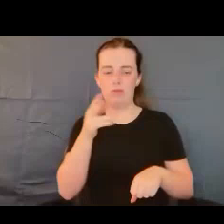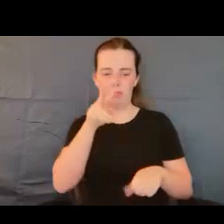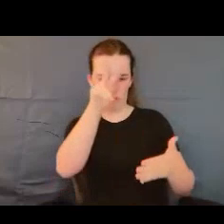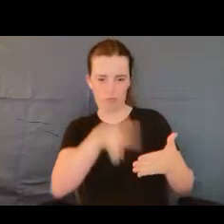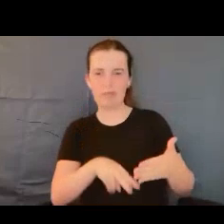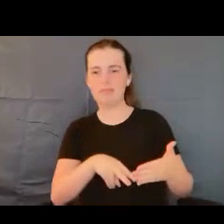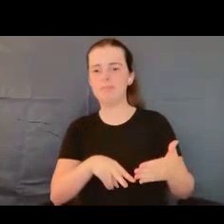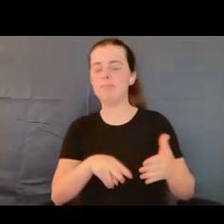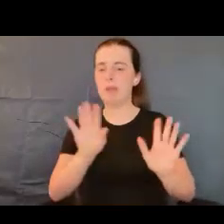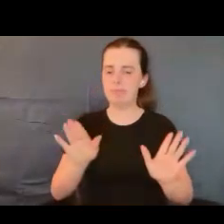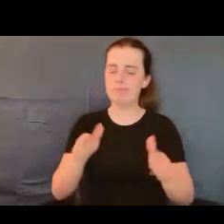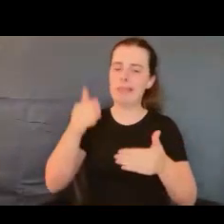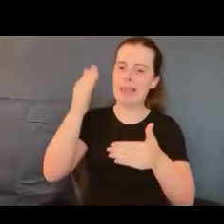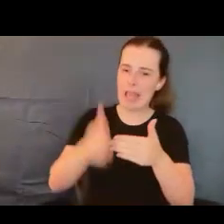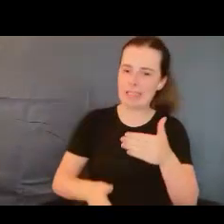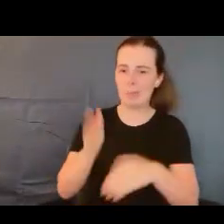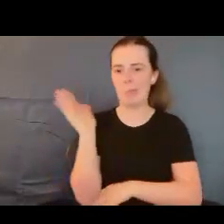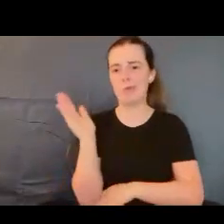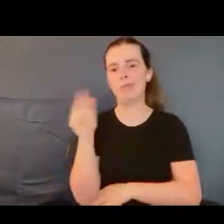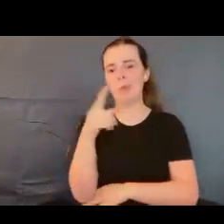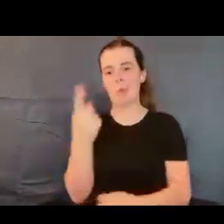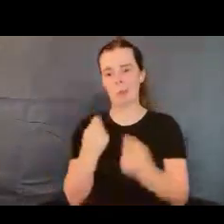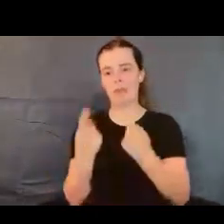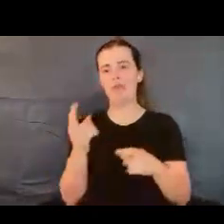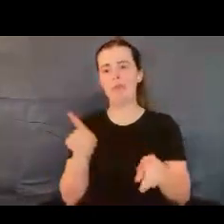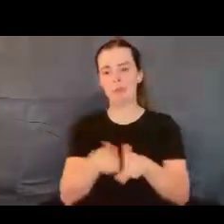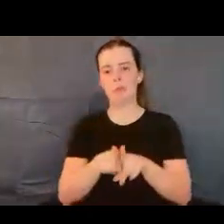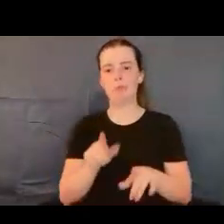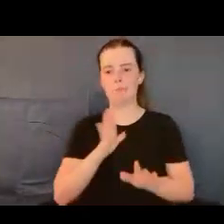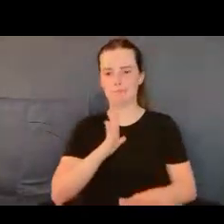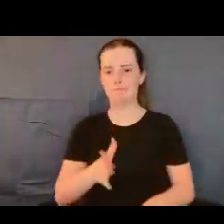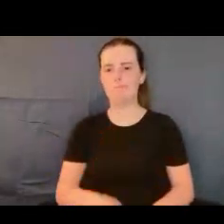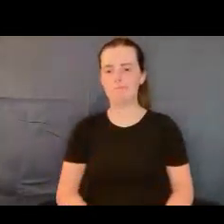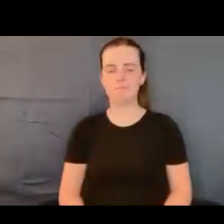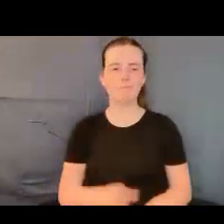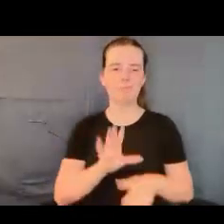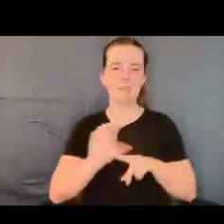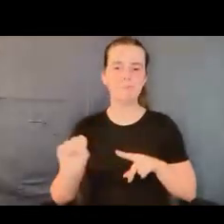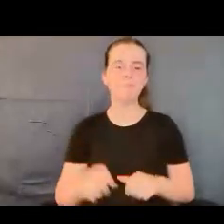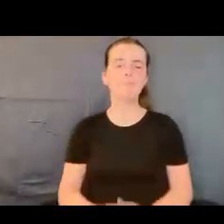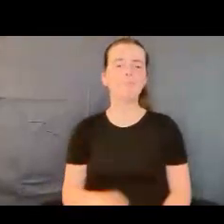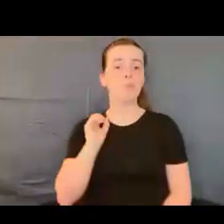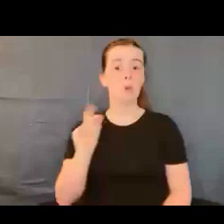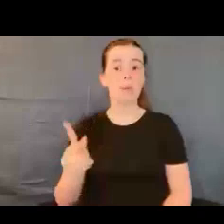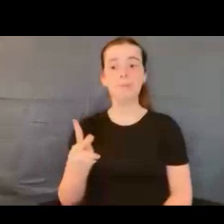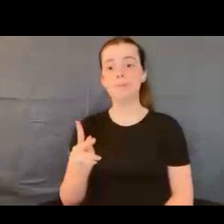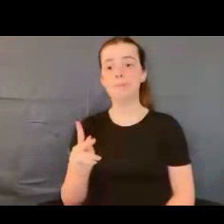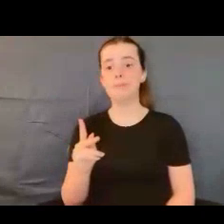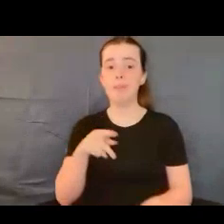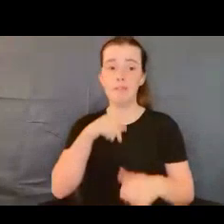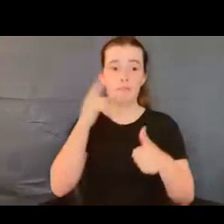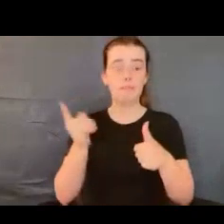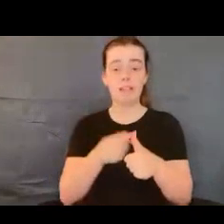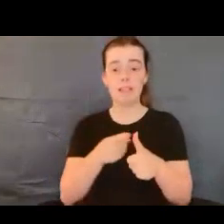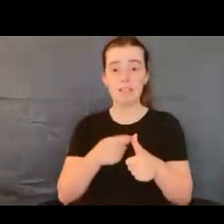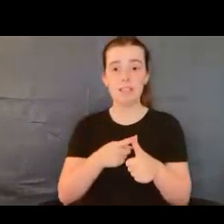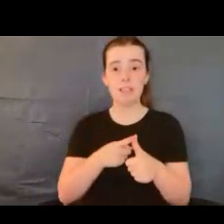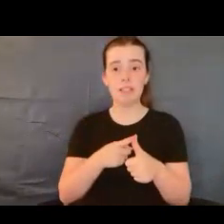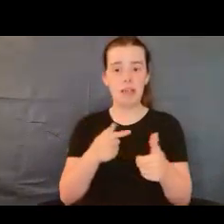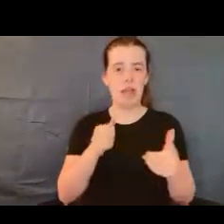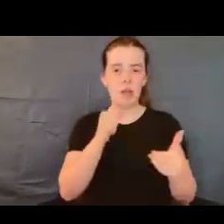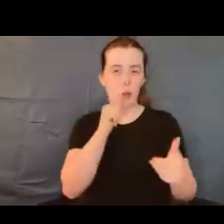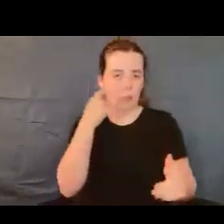But I'll take questions at the end too, and I'll pause a couple times. Awesome. Okay, so first things first, I don't think this is new